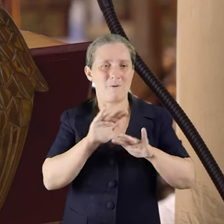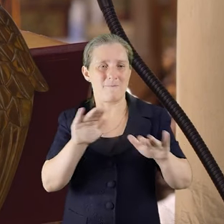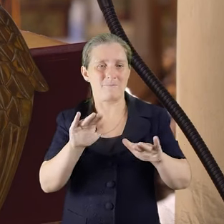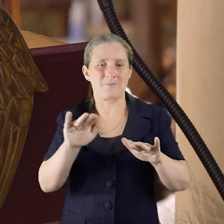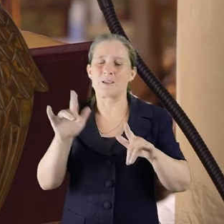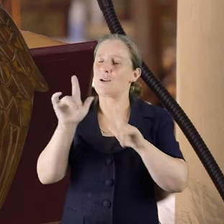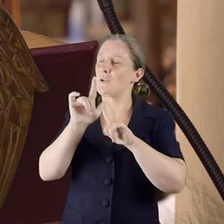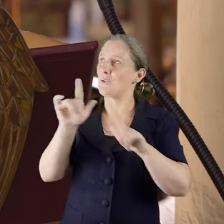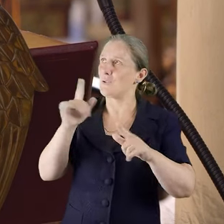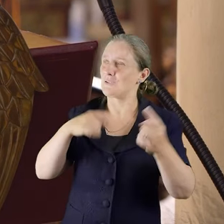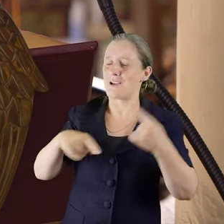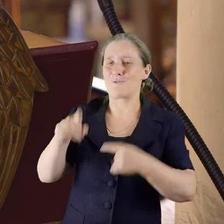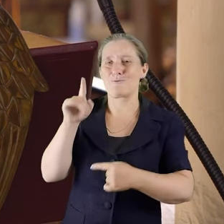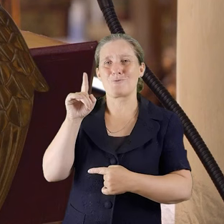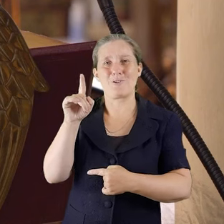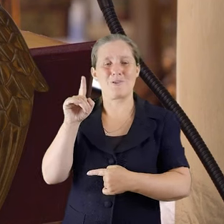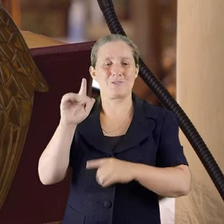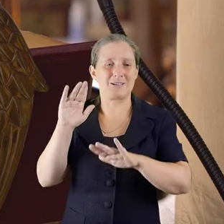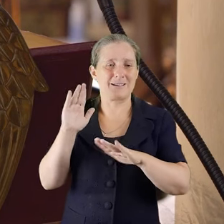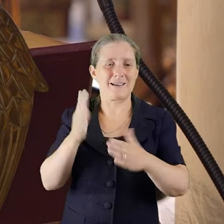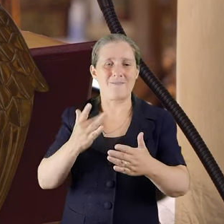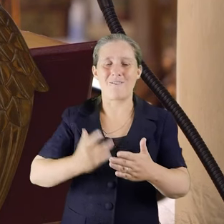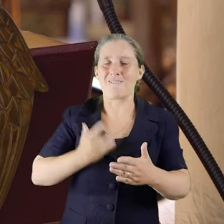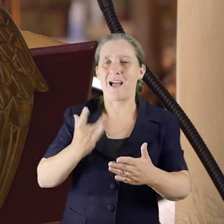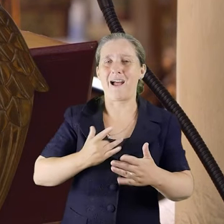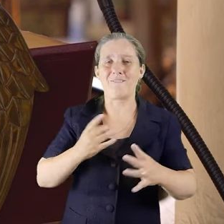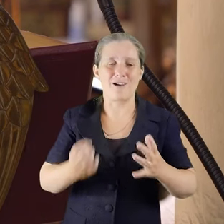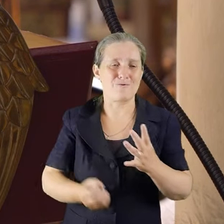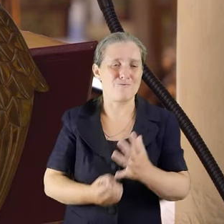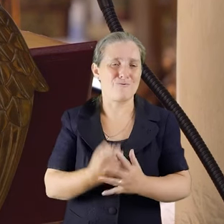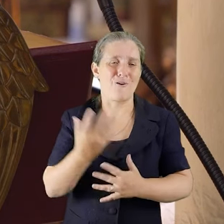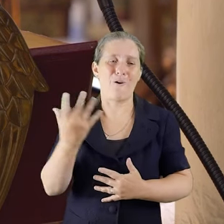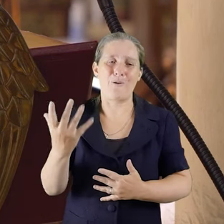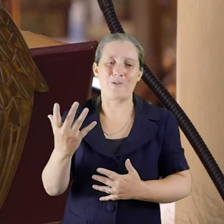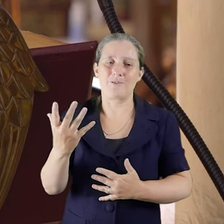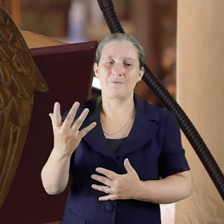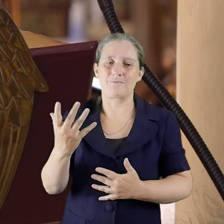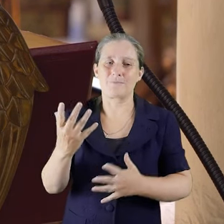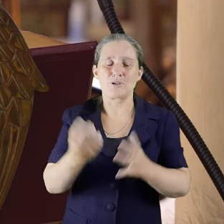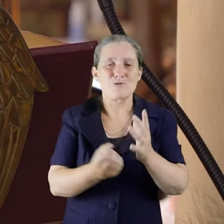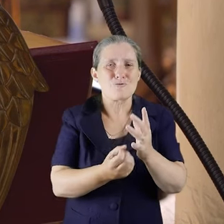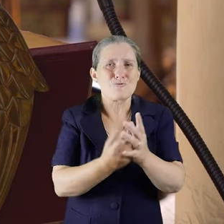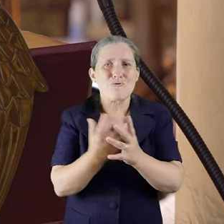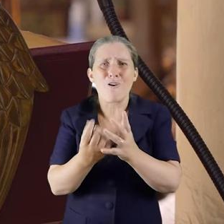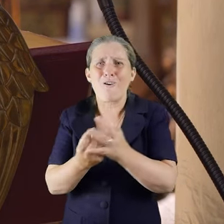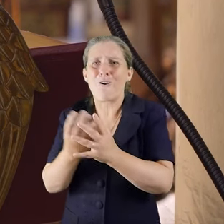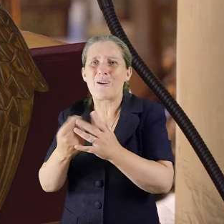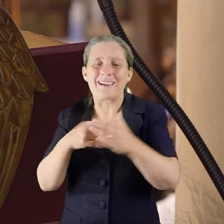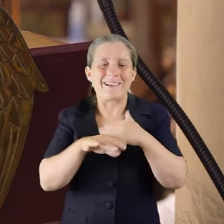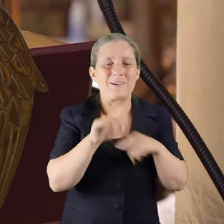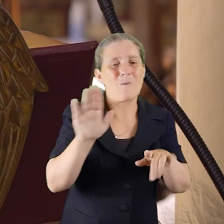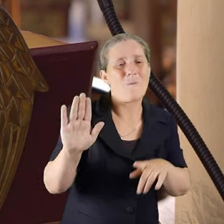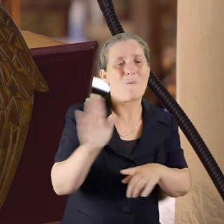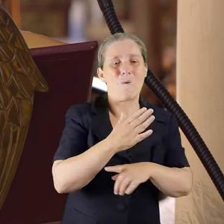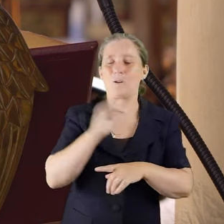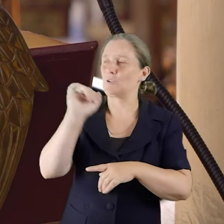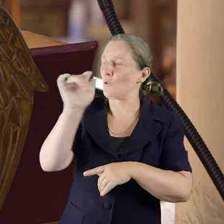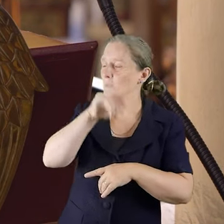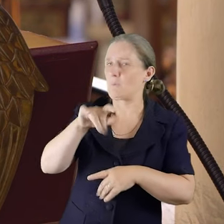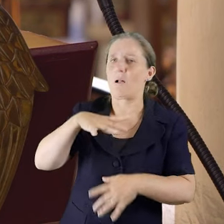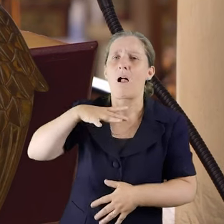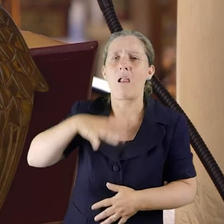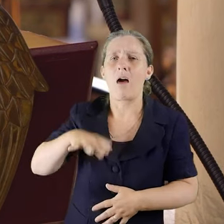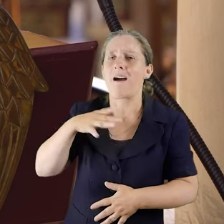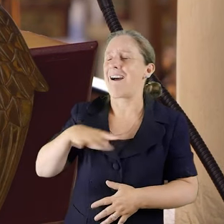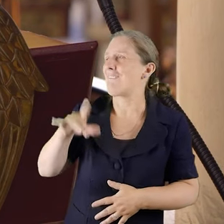O Lord, our God, giver of life and growth, grow in all of your people